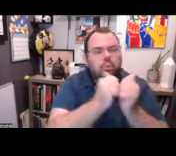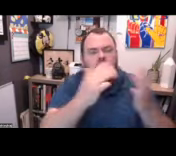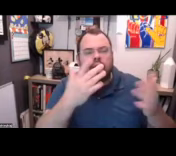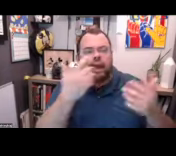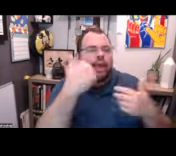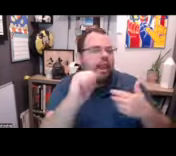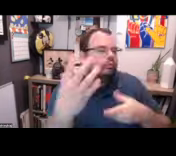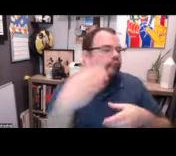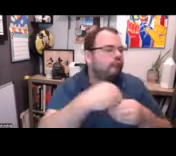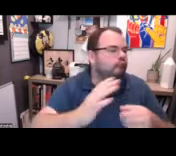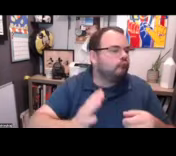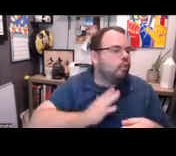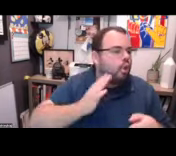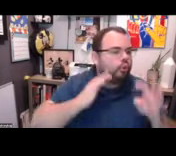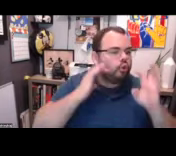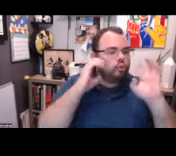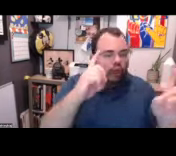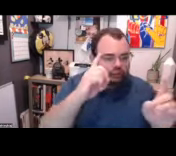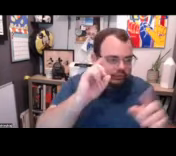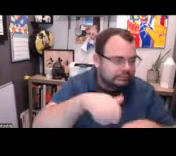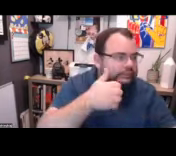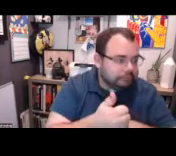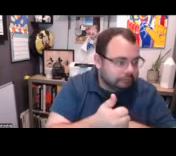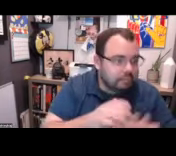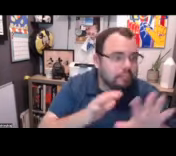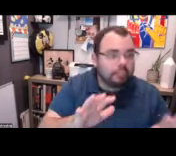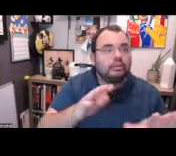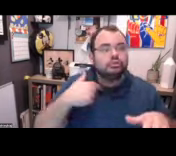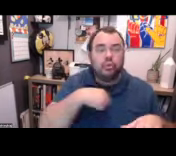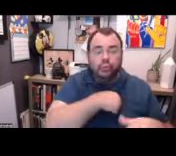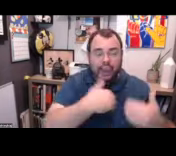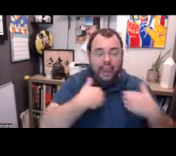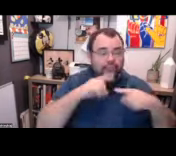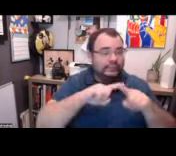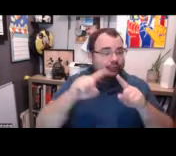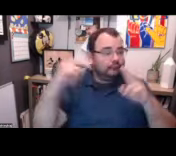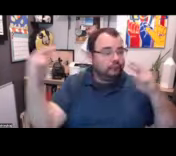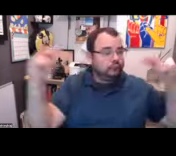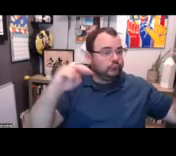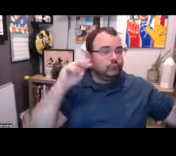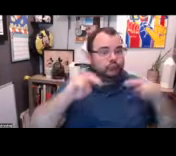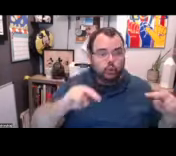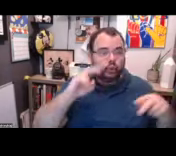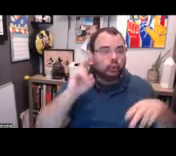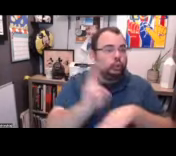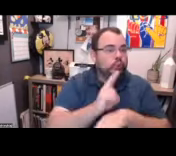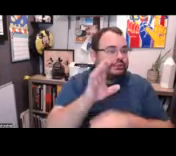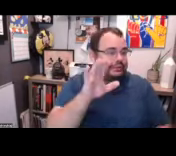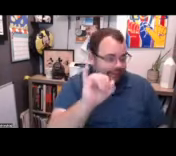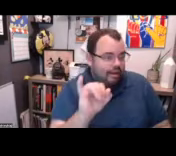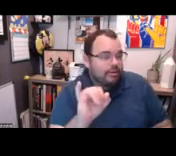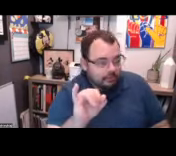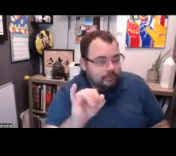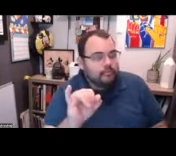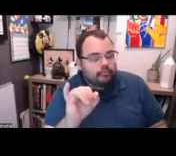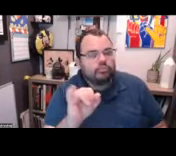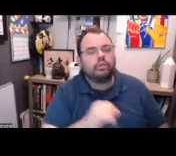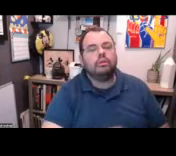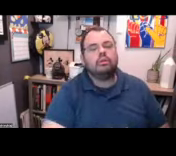ASL with no education, no formal education, and everything like that. So we have the same variety